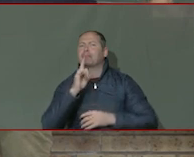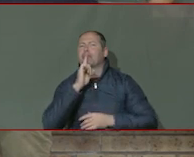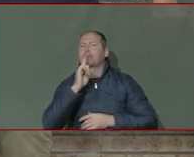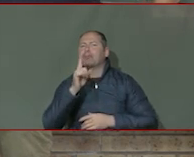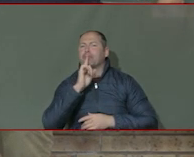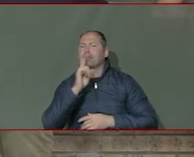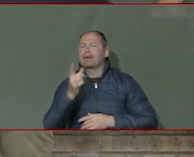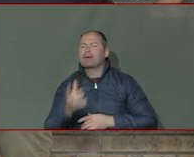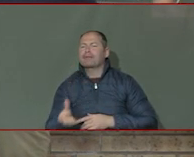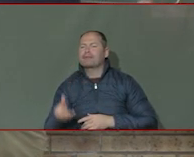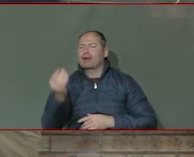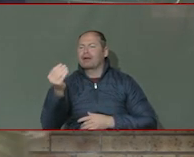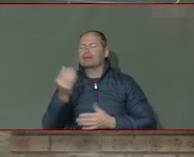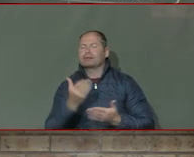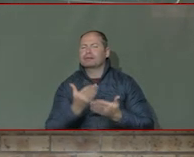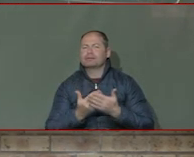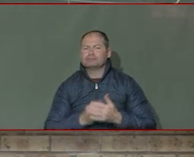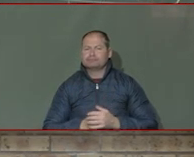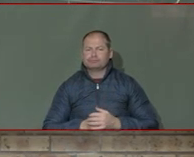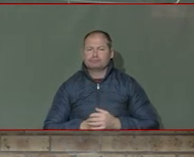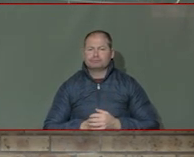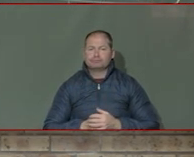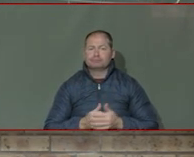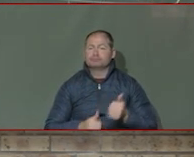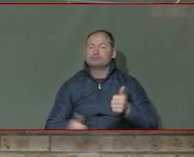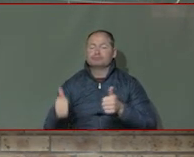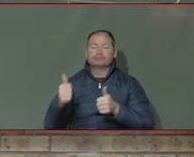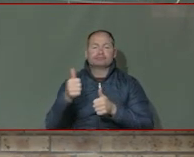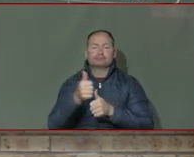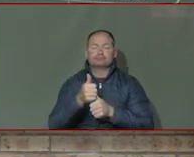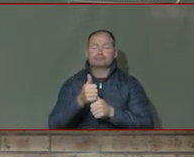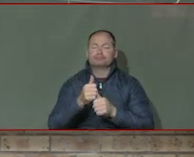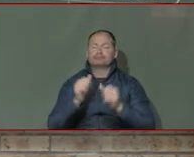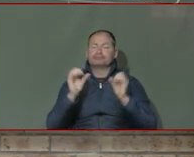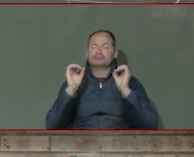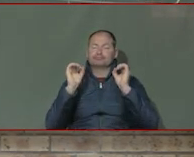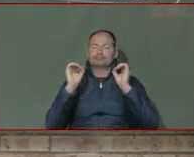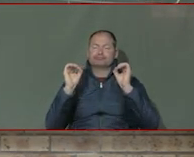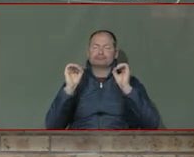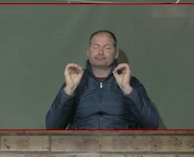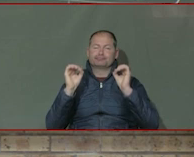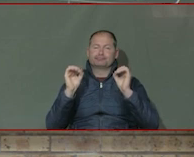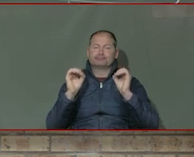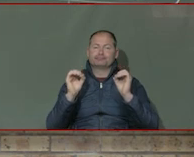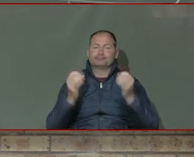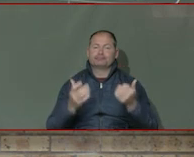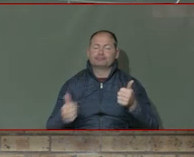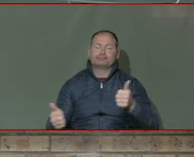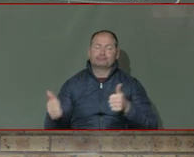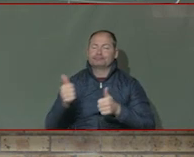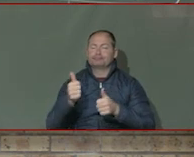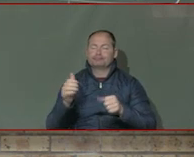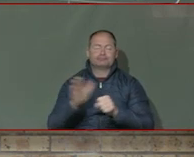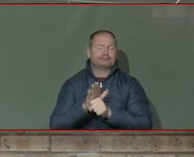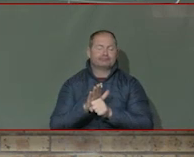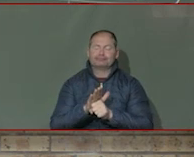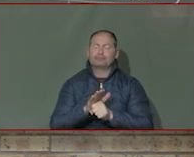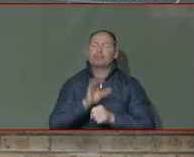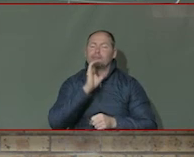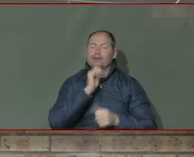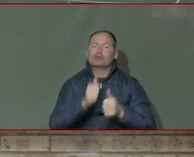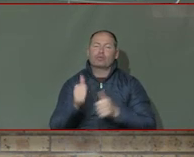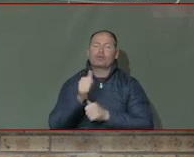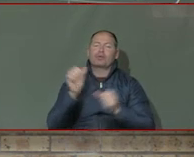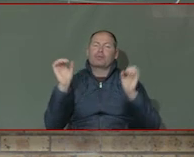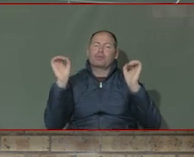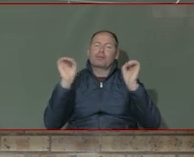will be, there is no dominance. Incomplete means there is no dominance. Now please read on the page